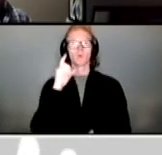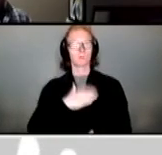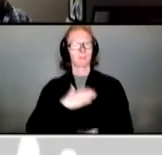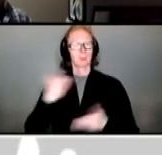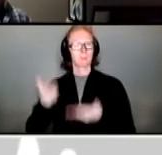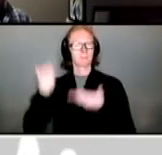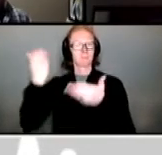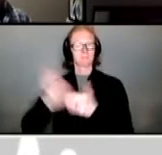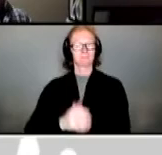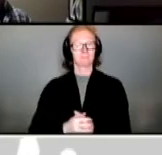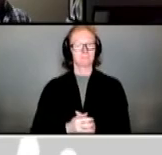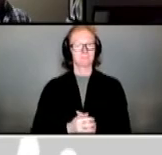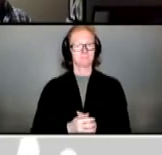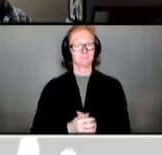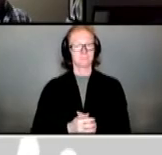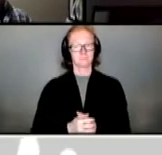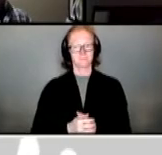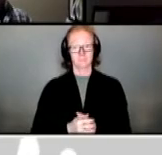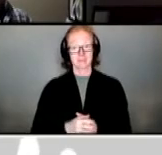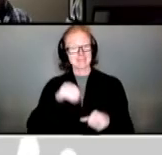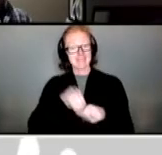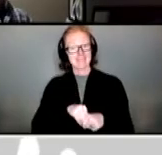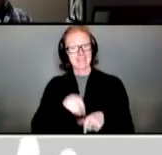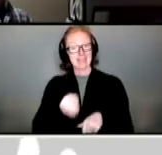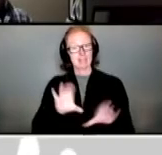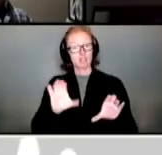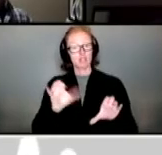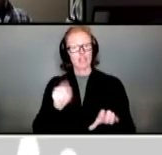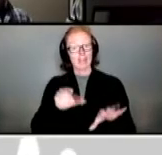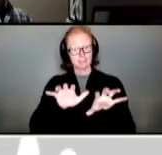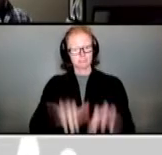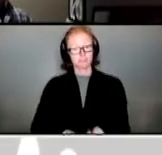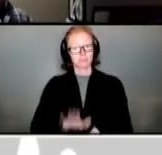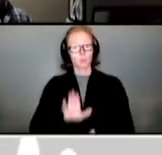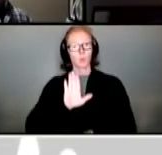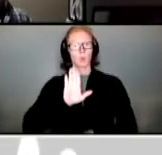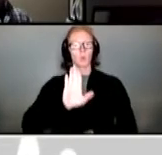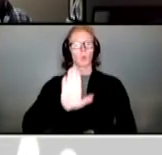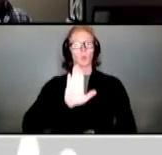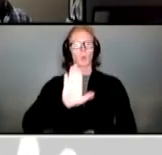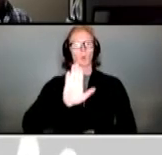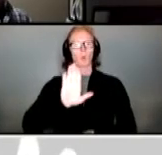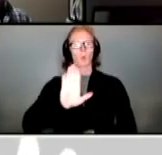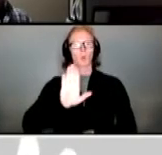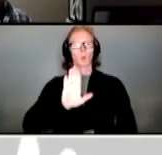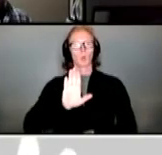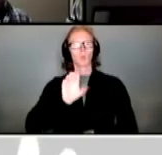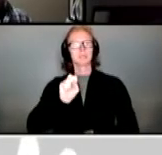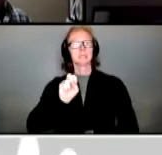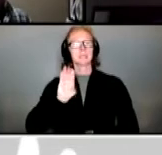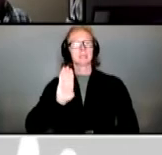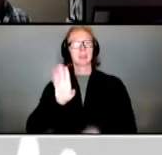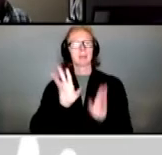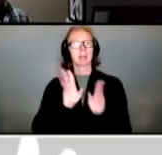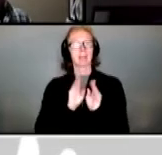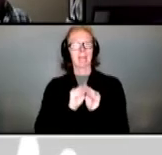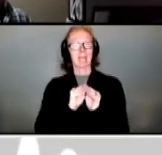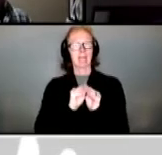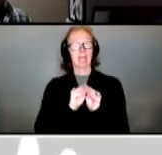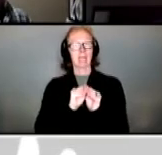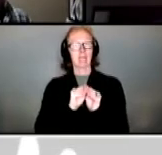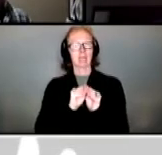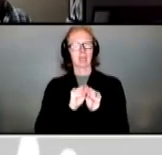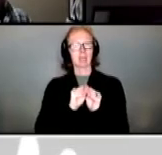if each of you can just type in the chat, like your subcommittee, which ones you